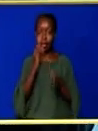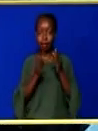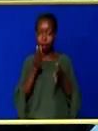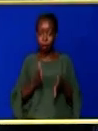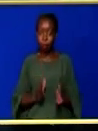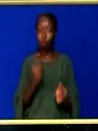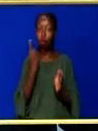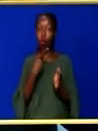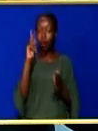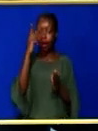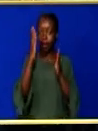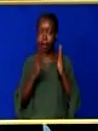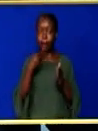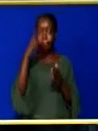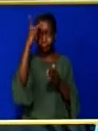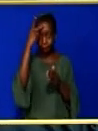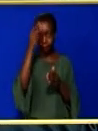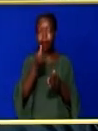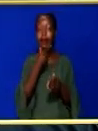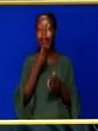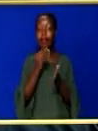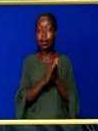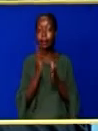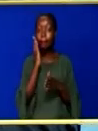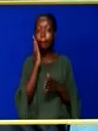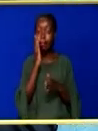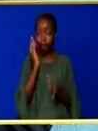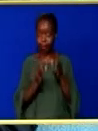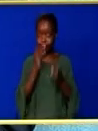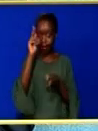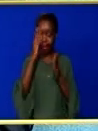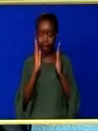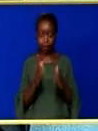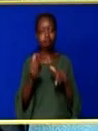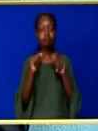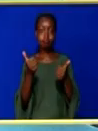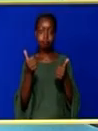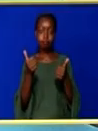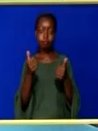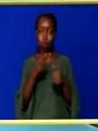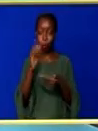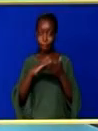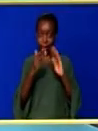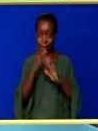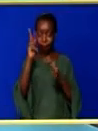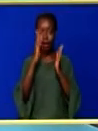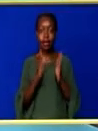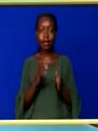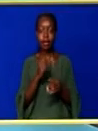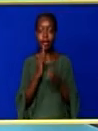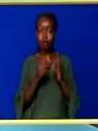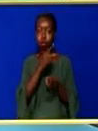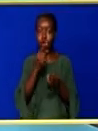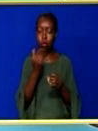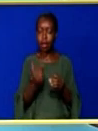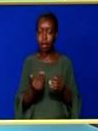both of them, that is father and mother. That is correct. Kenyans. Yes, that's that the is first correct. thing. Yes. Yeah. Automatically, if you are a child born out